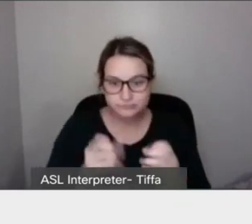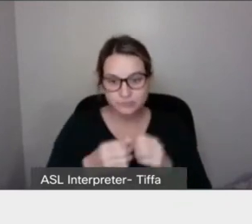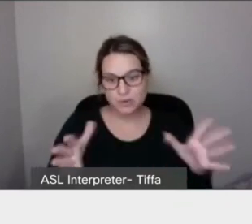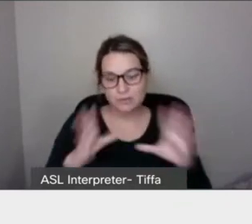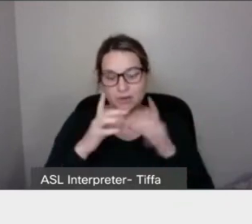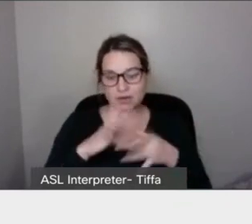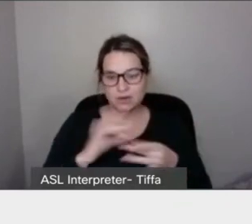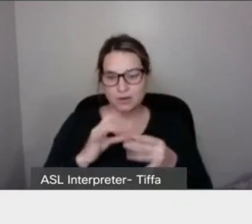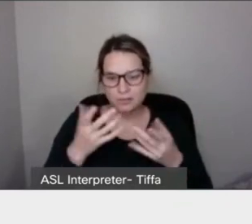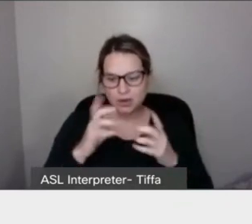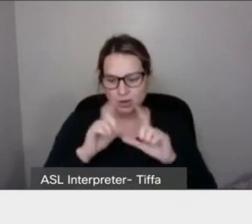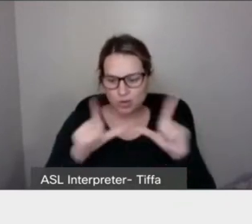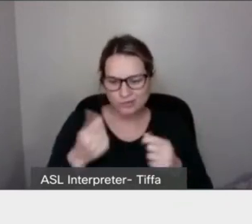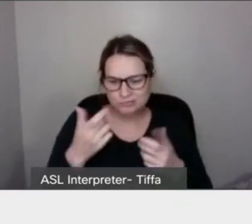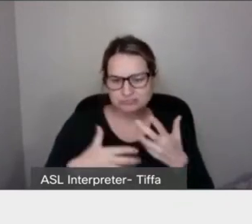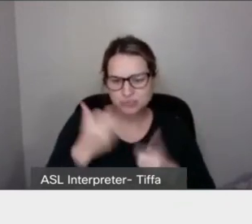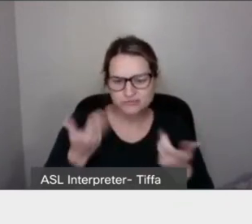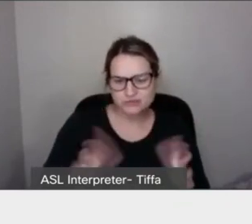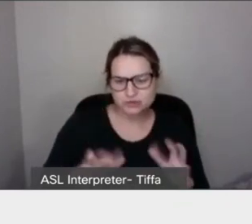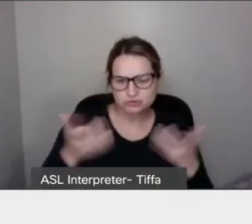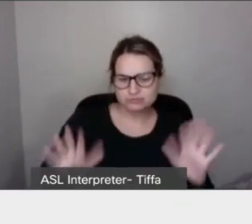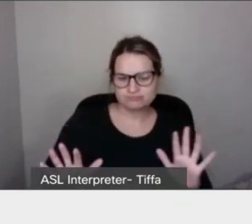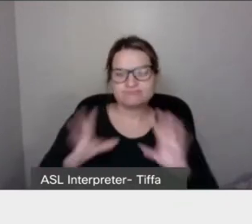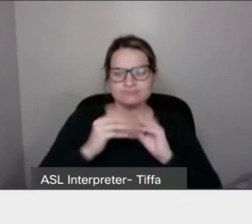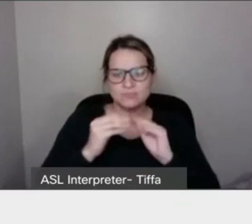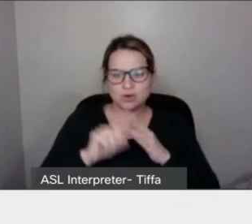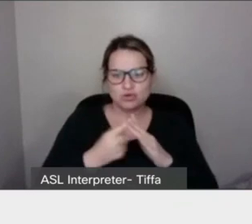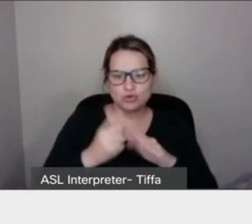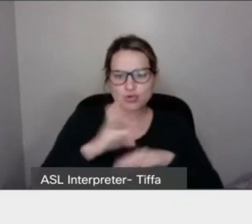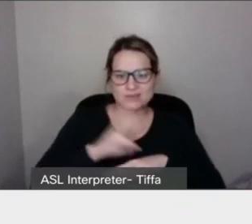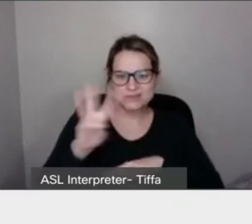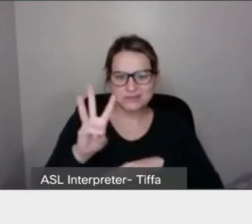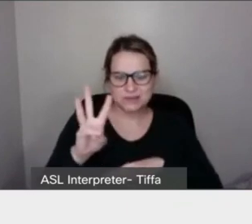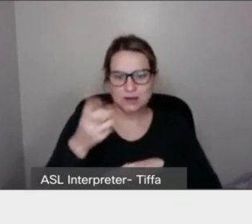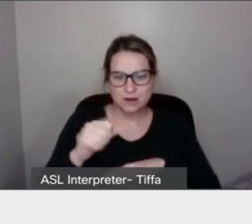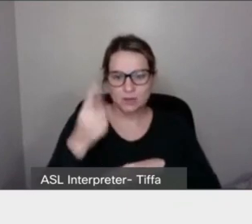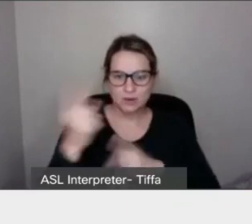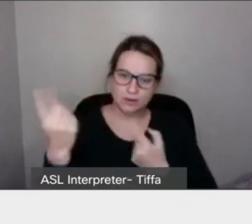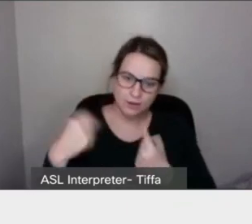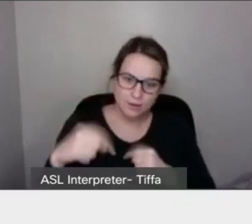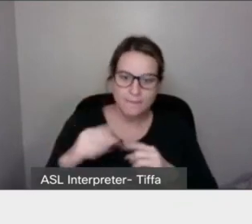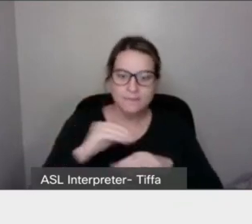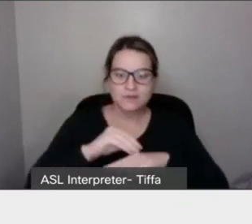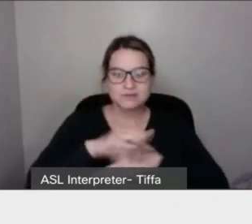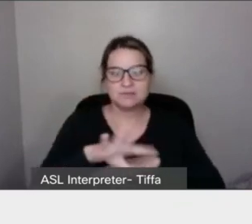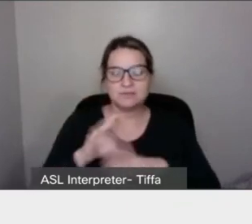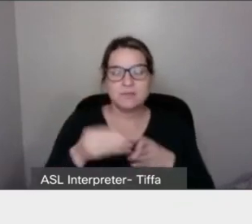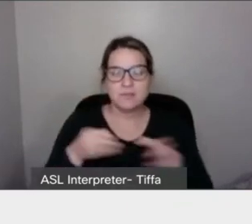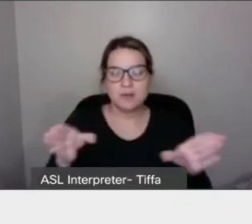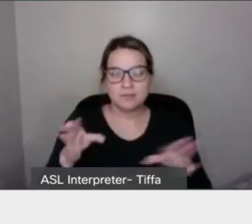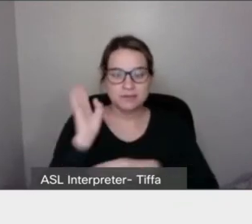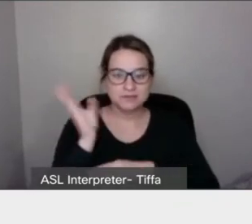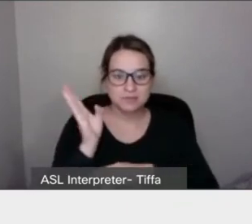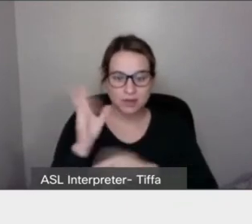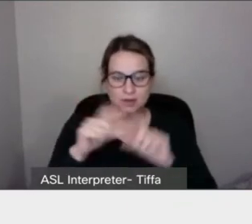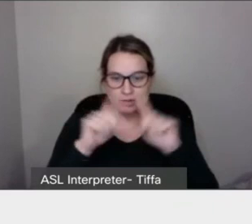most of you have already done. Even though this meeting will begin at 6 p.m., anyone can attend and submit a public speaking card at any time